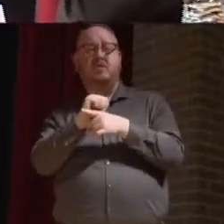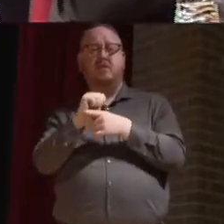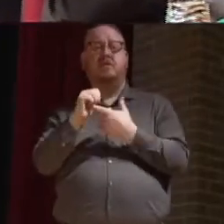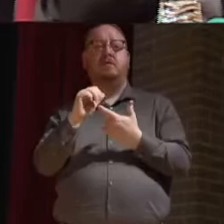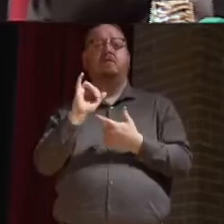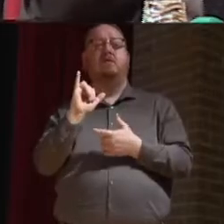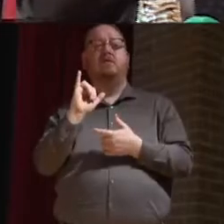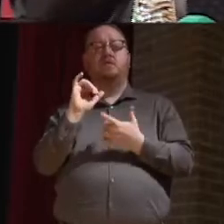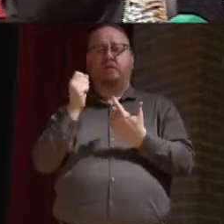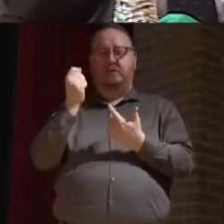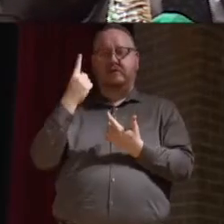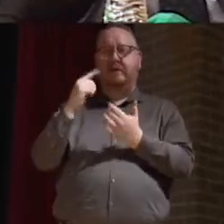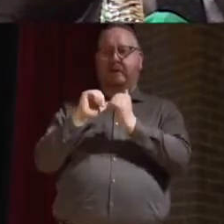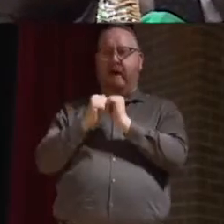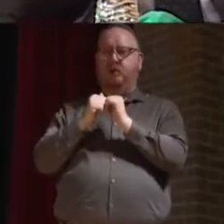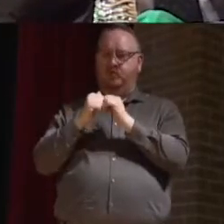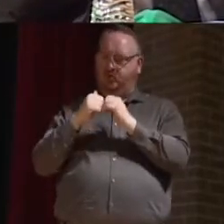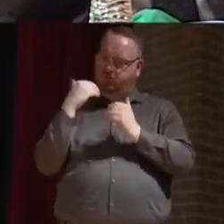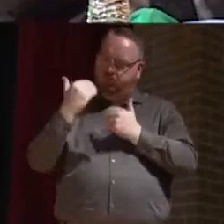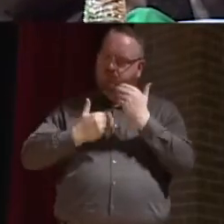job, isn't